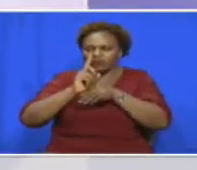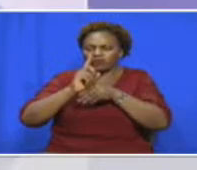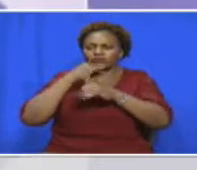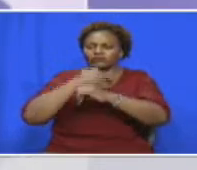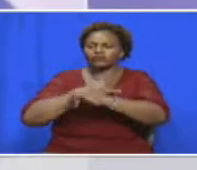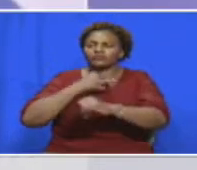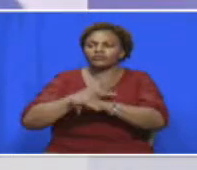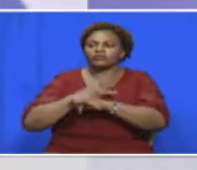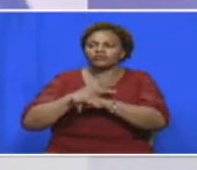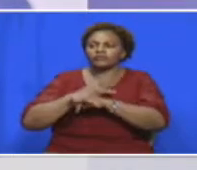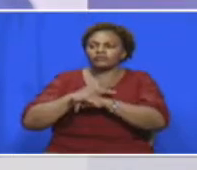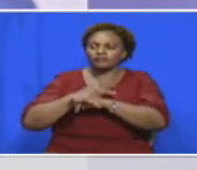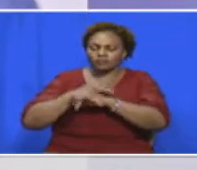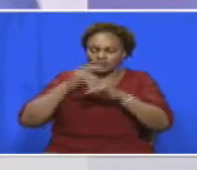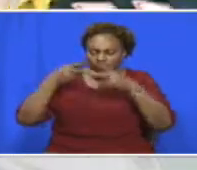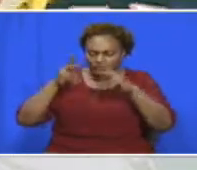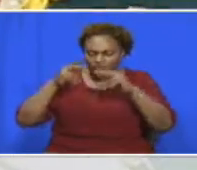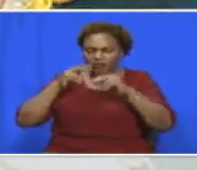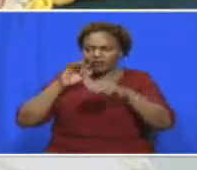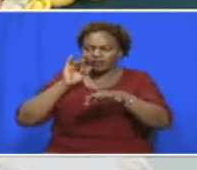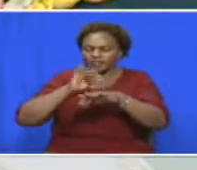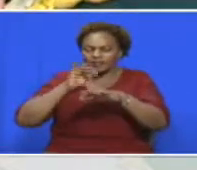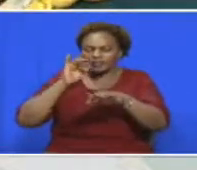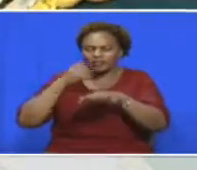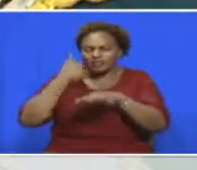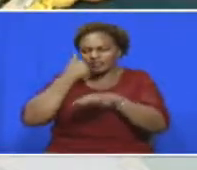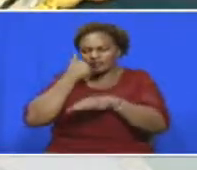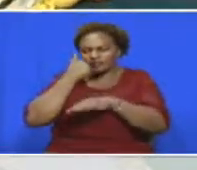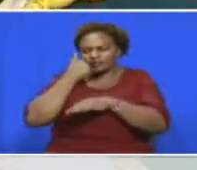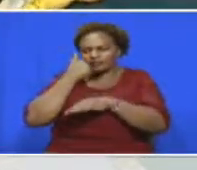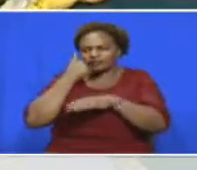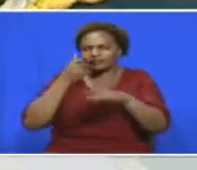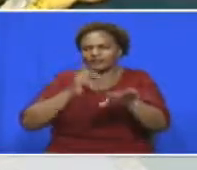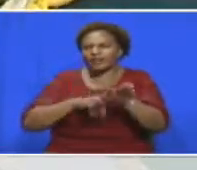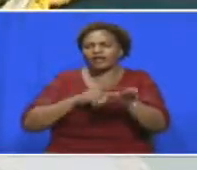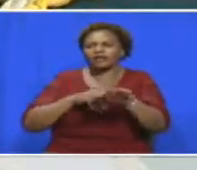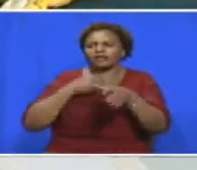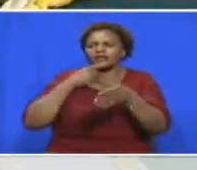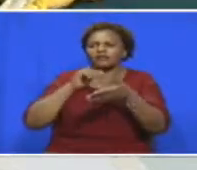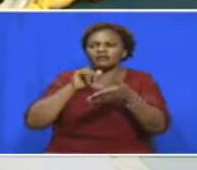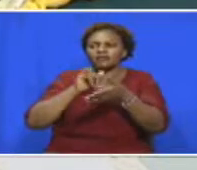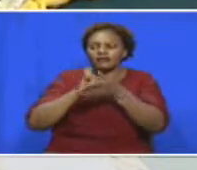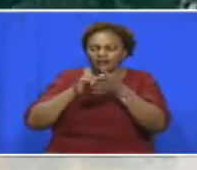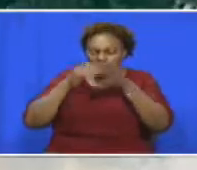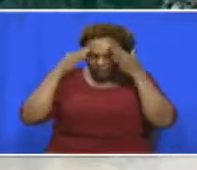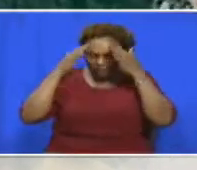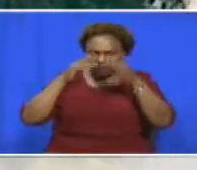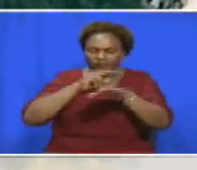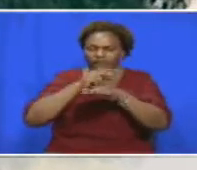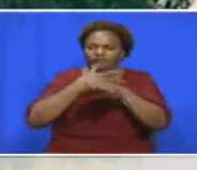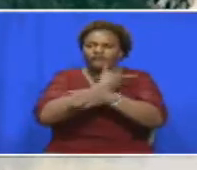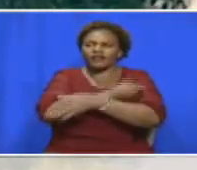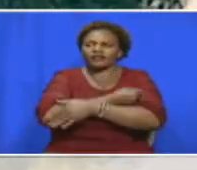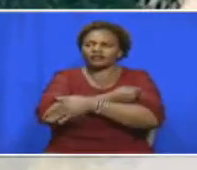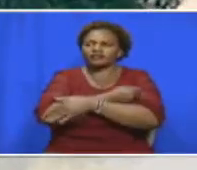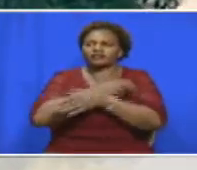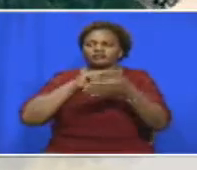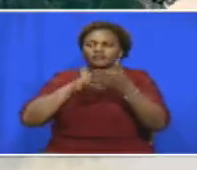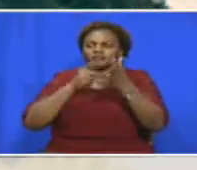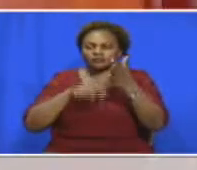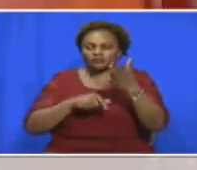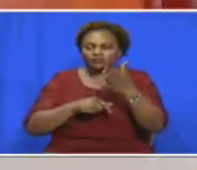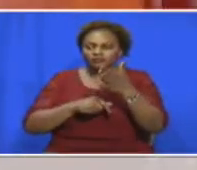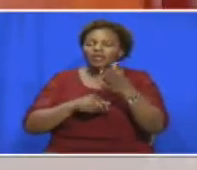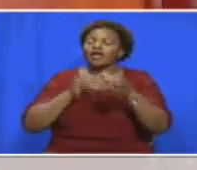Institute of Tropical and Infectious Diseases. He helps us understand what this targeted vaccination approach entails. If